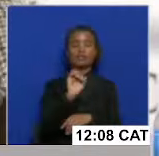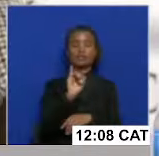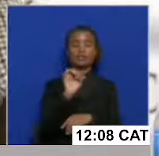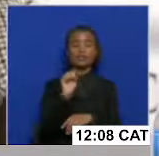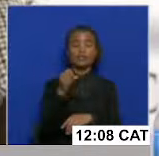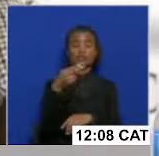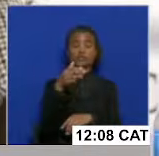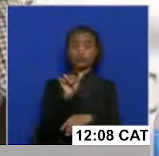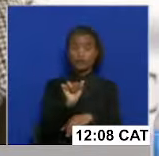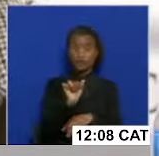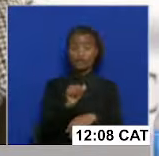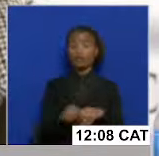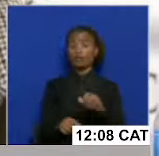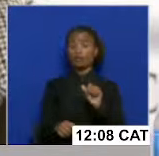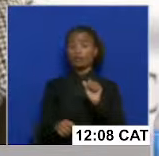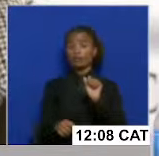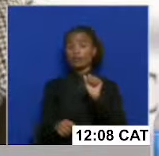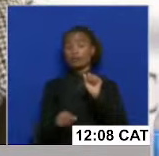your nickname for her?